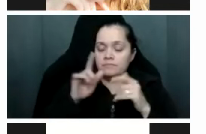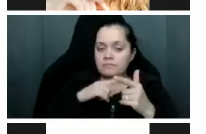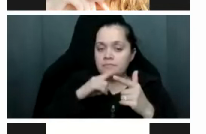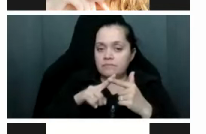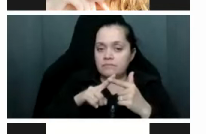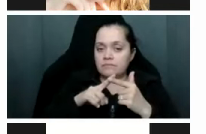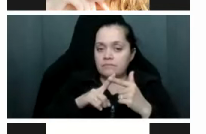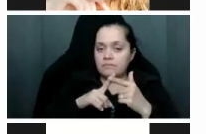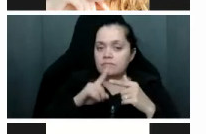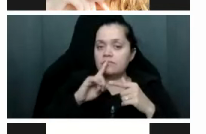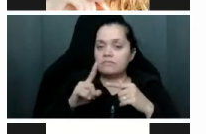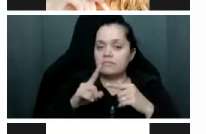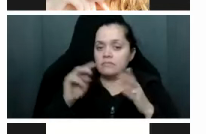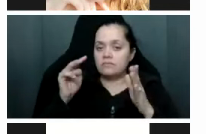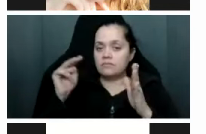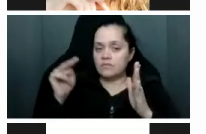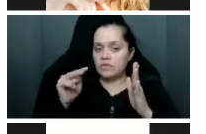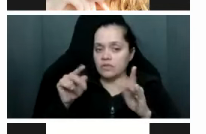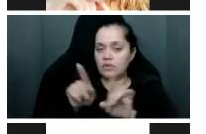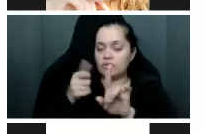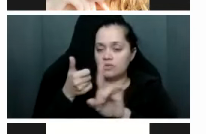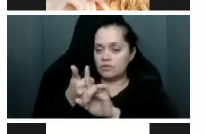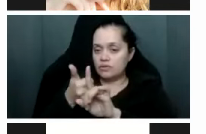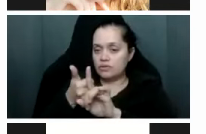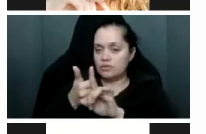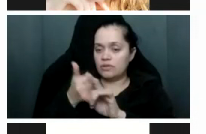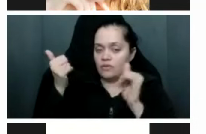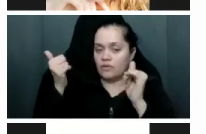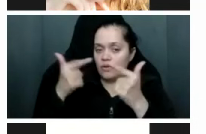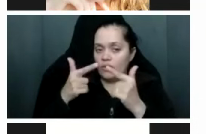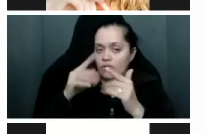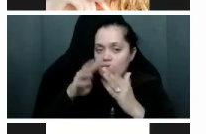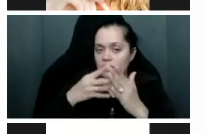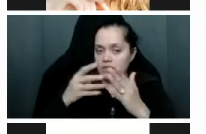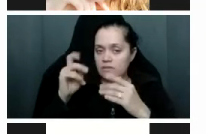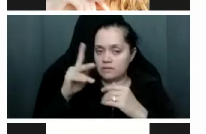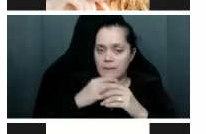be sure that you do look on your own time at all of the syllabus.